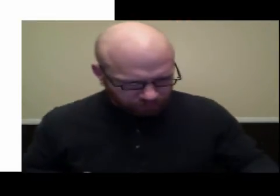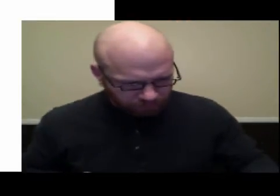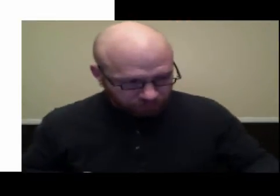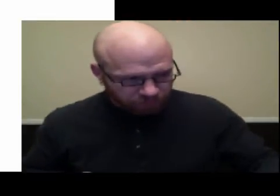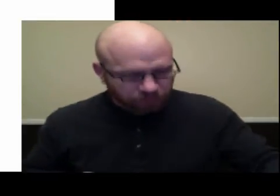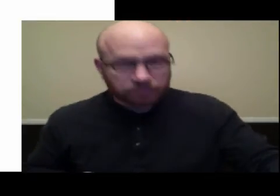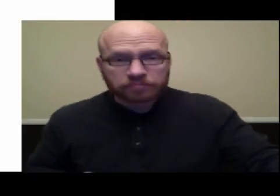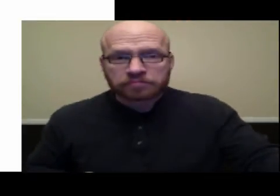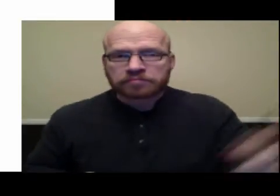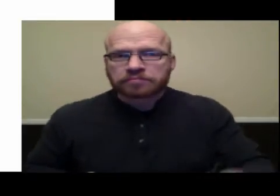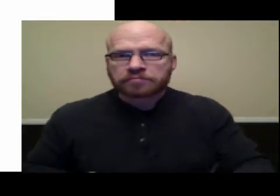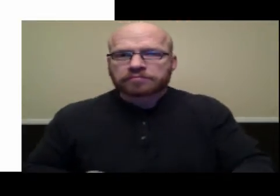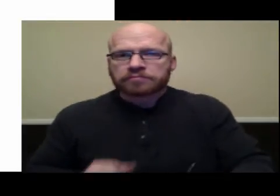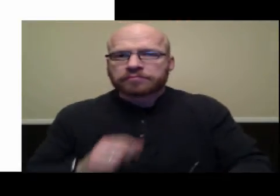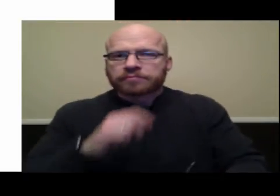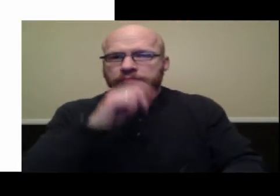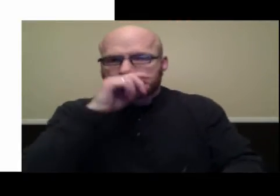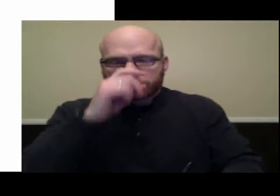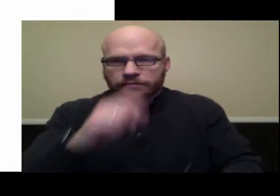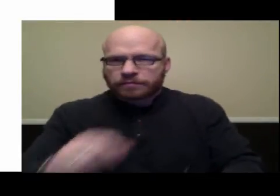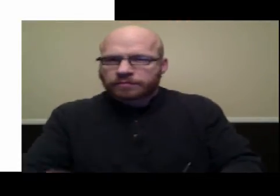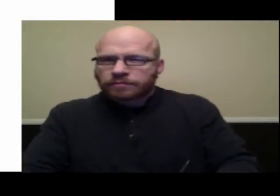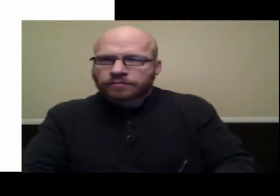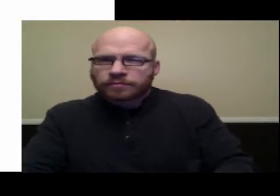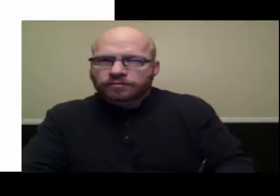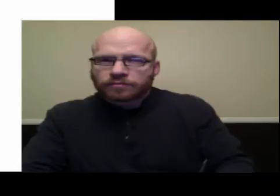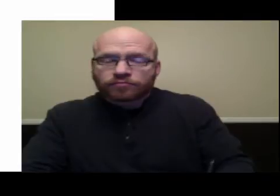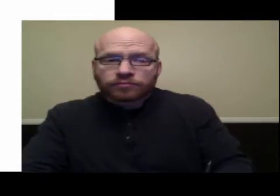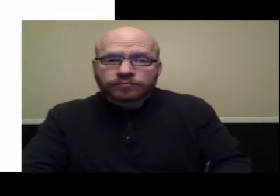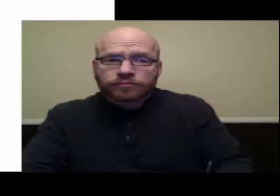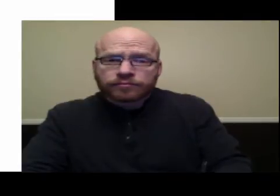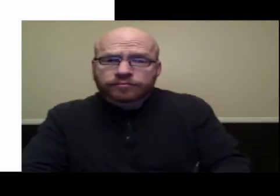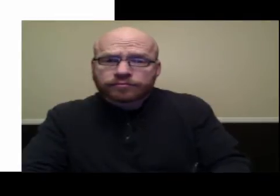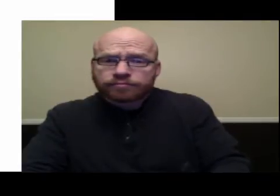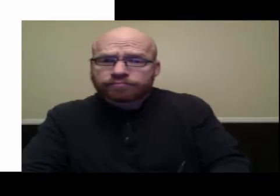the fractions in this equation. Thank you.